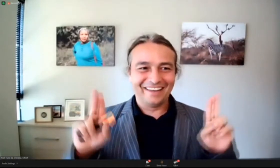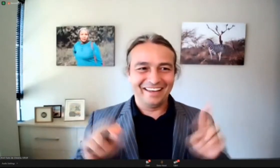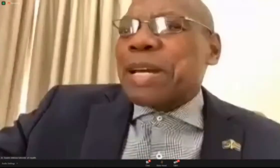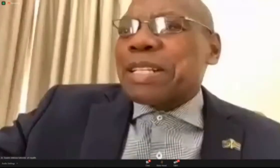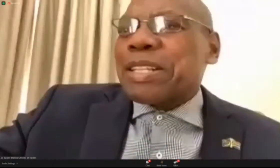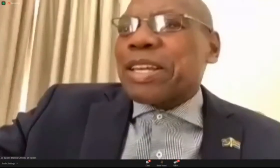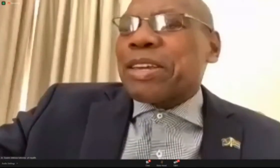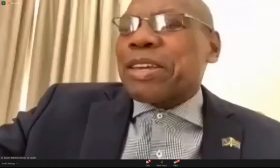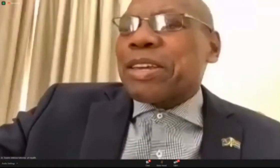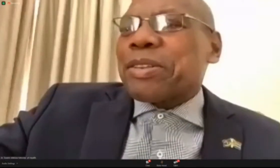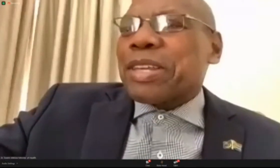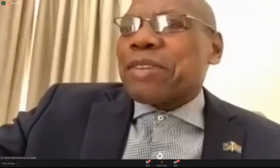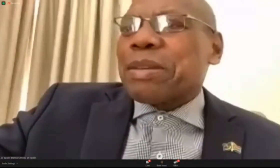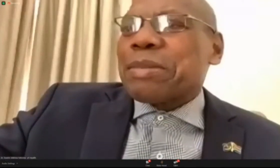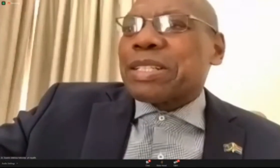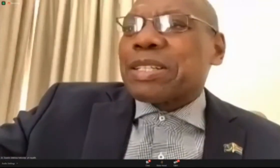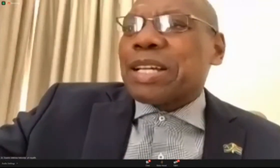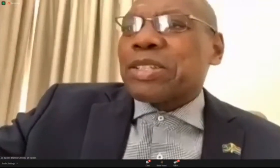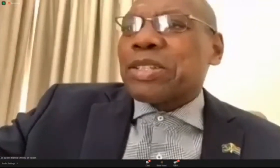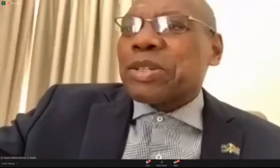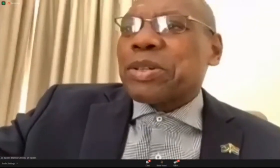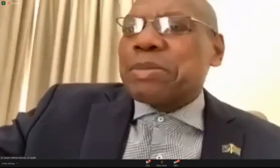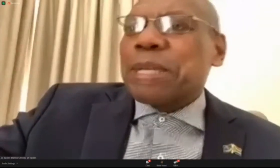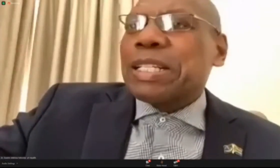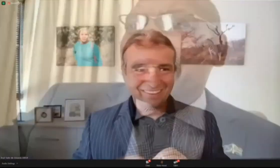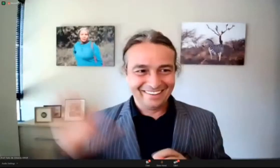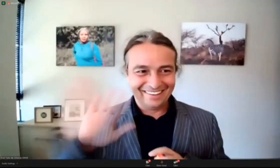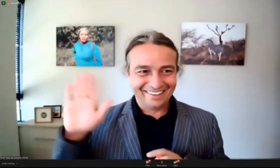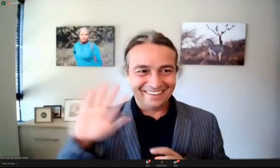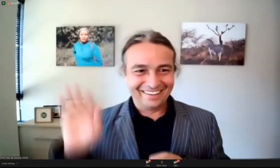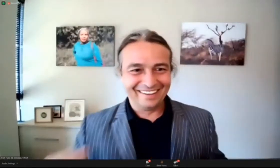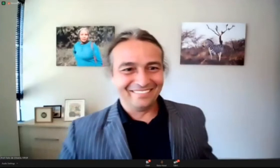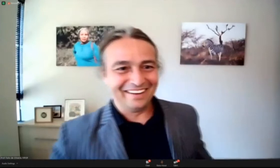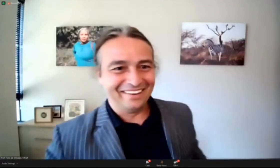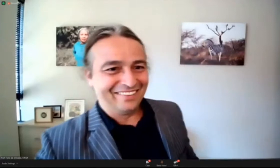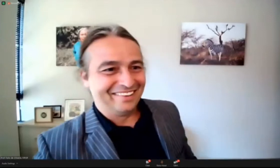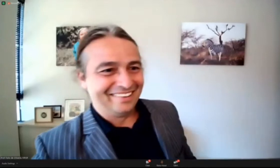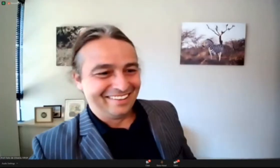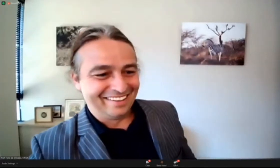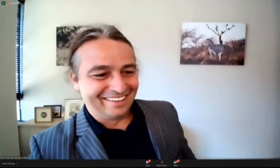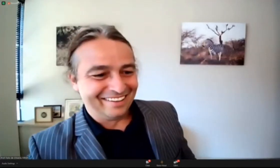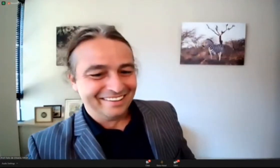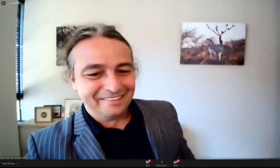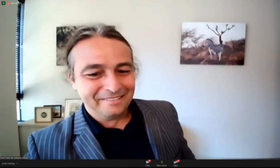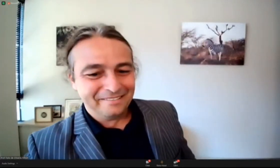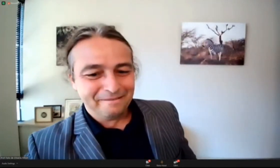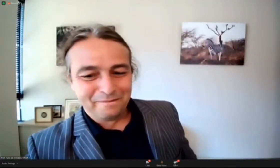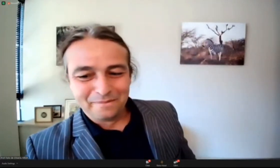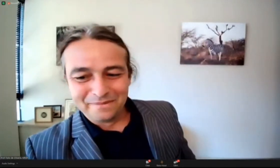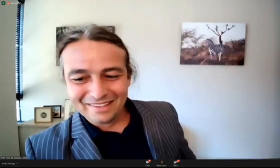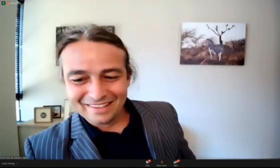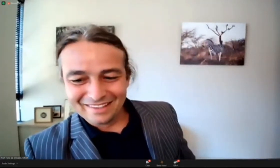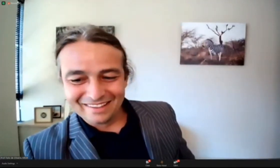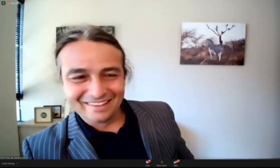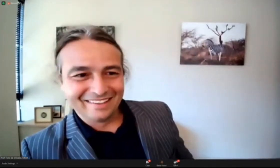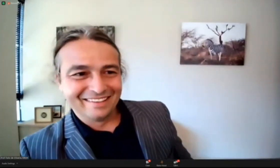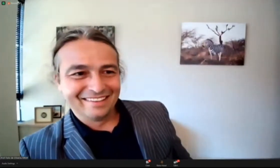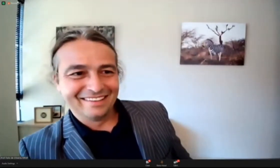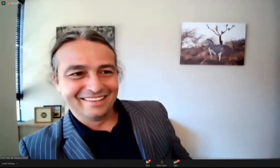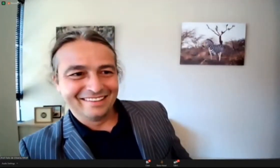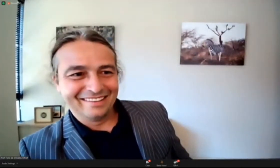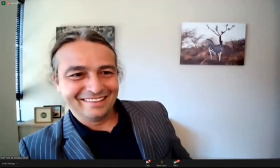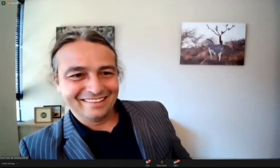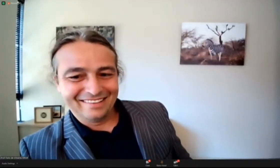you very much. Thank you very much. Thanks to Ismail. Cheers.